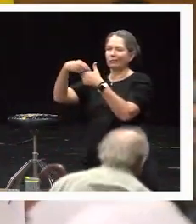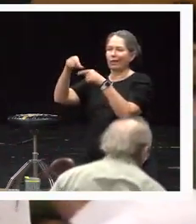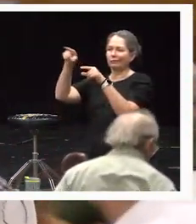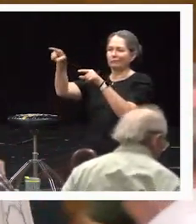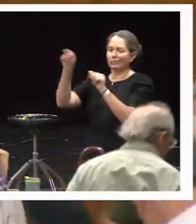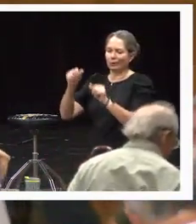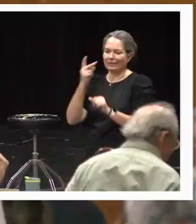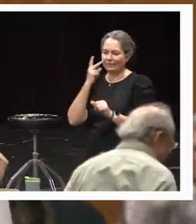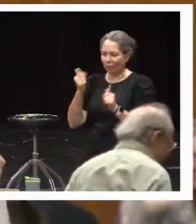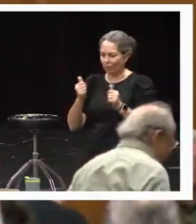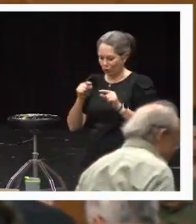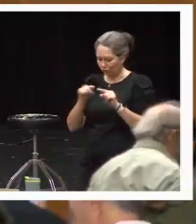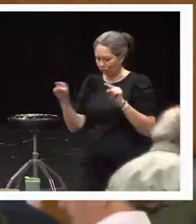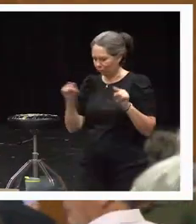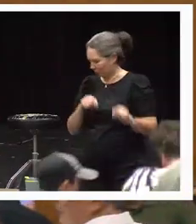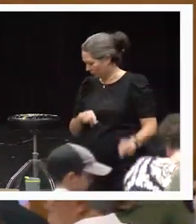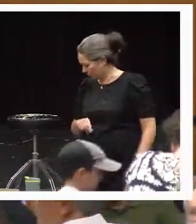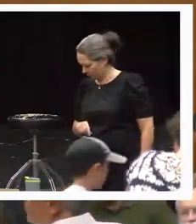leave the room.